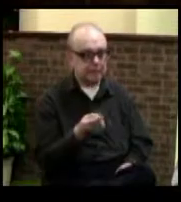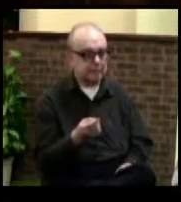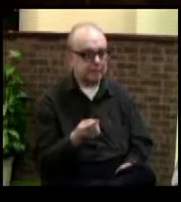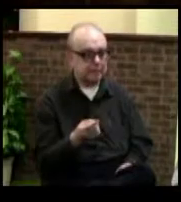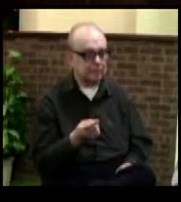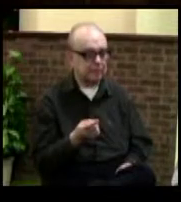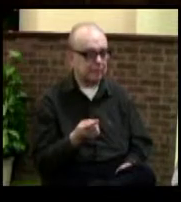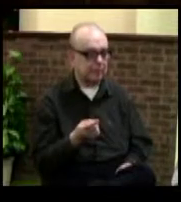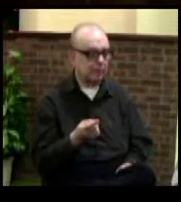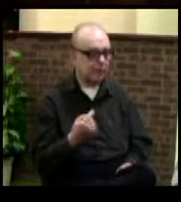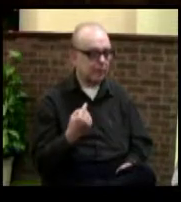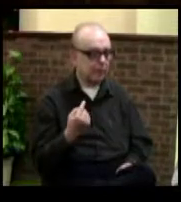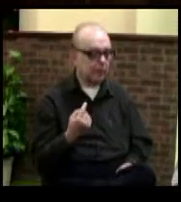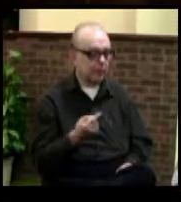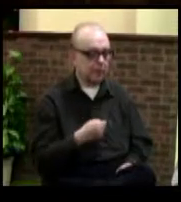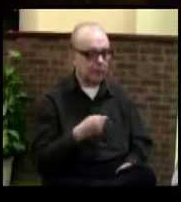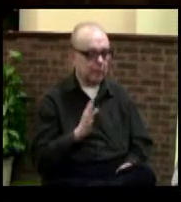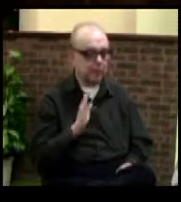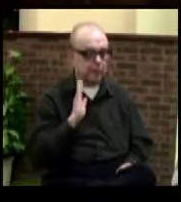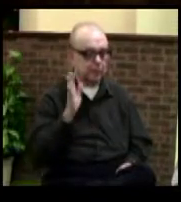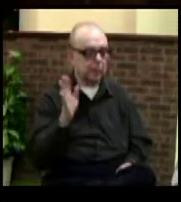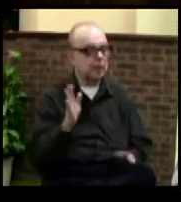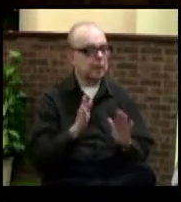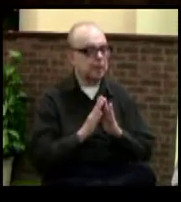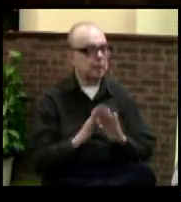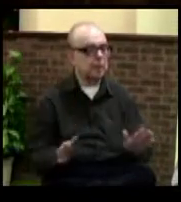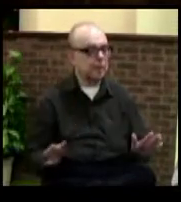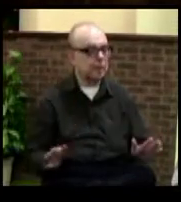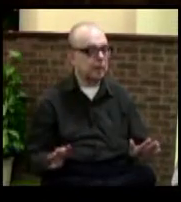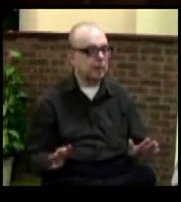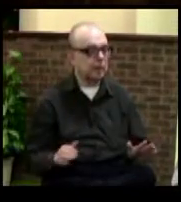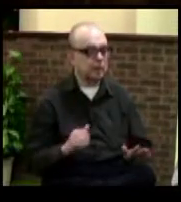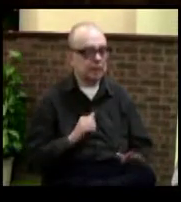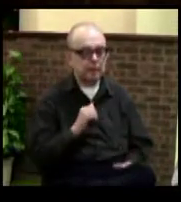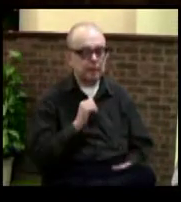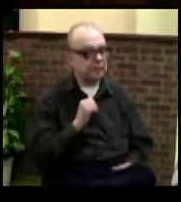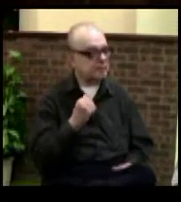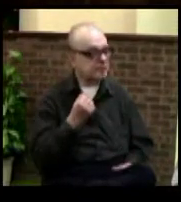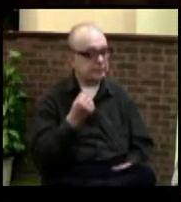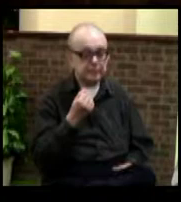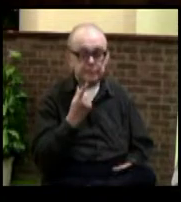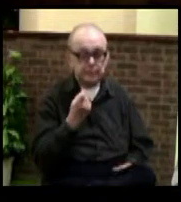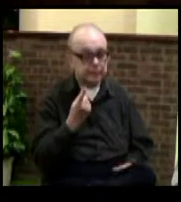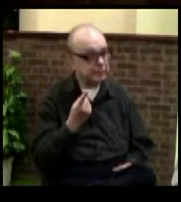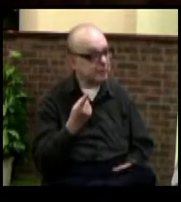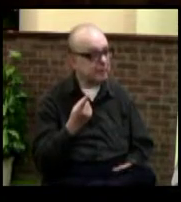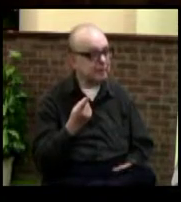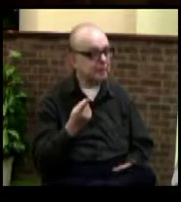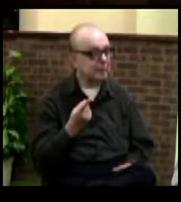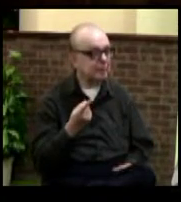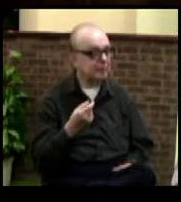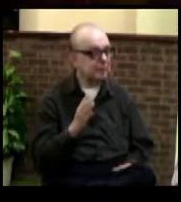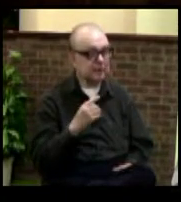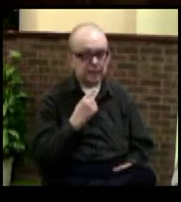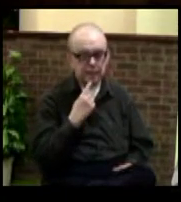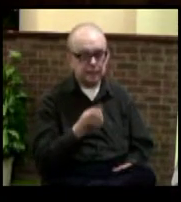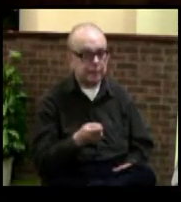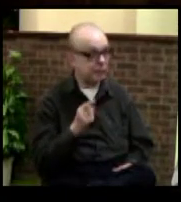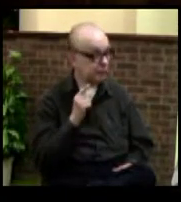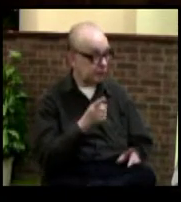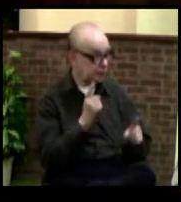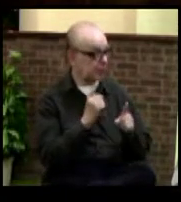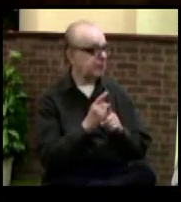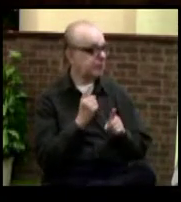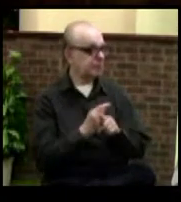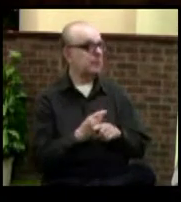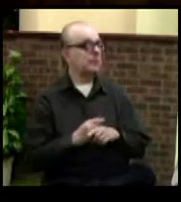says, we say, God, your peace, it just doesn't make sense. And God says,